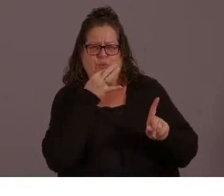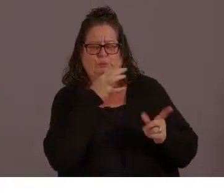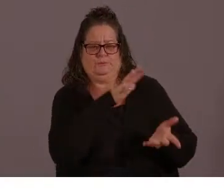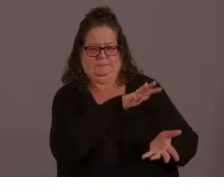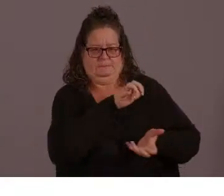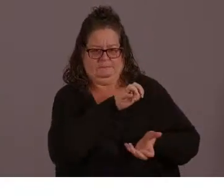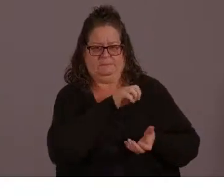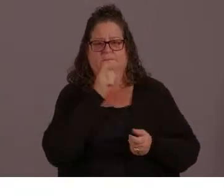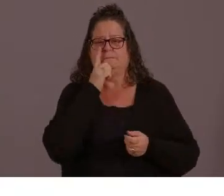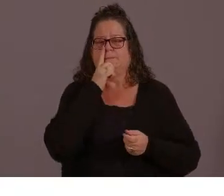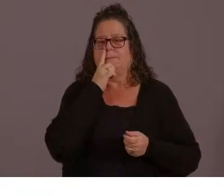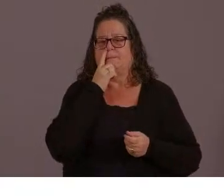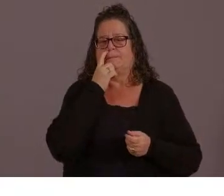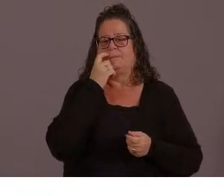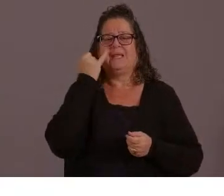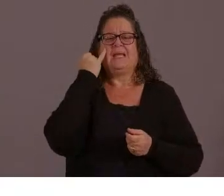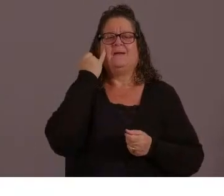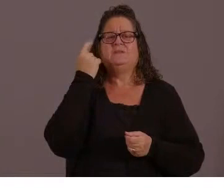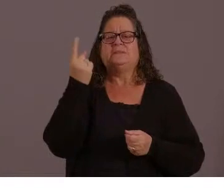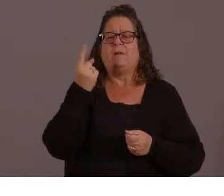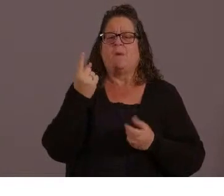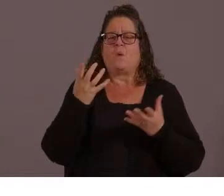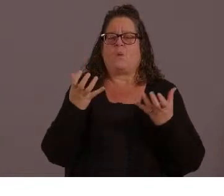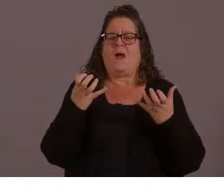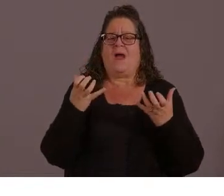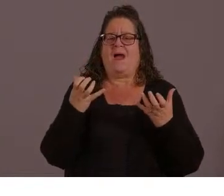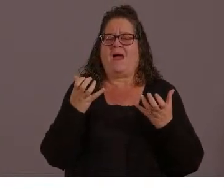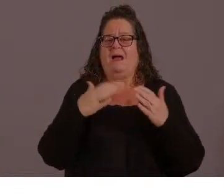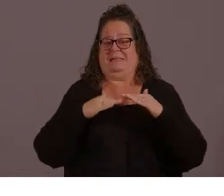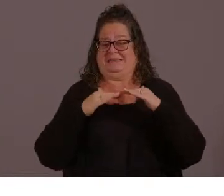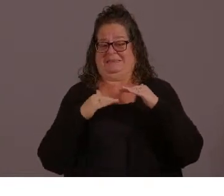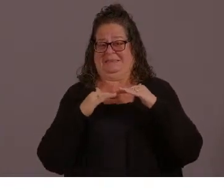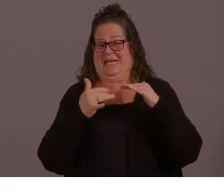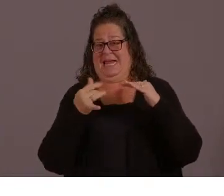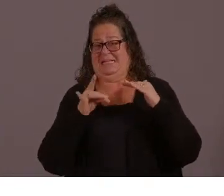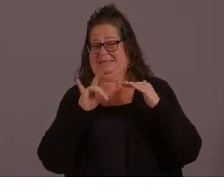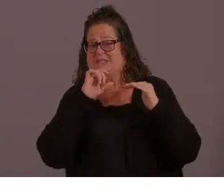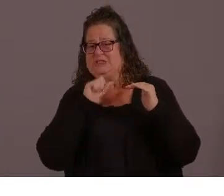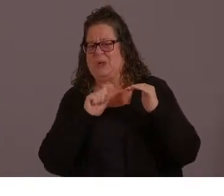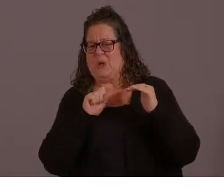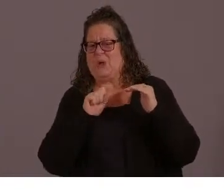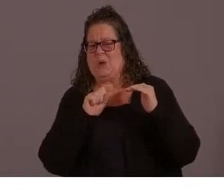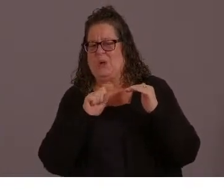vaccinated, please make sure that you are at a location where Pfizer is being administered.